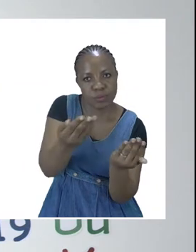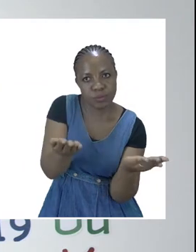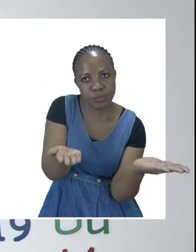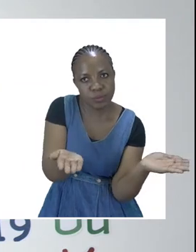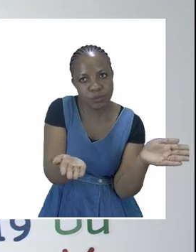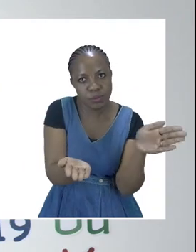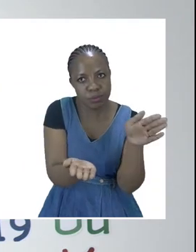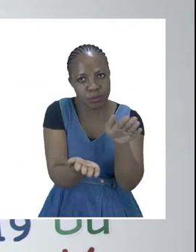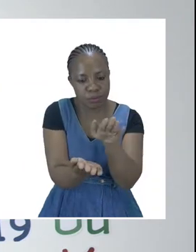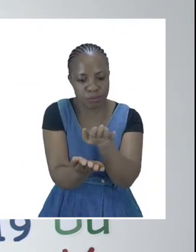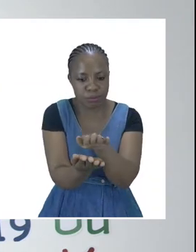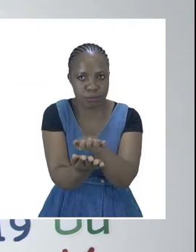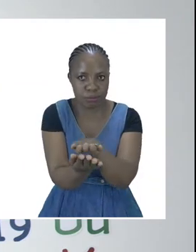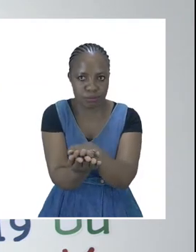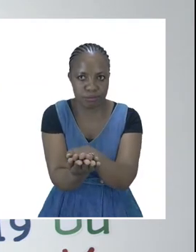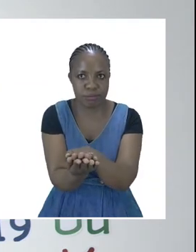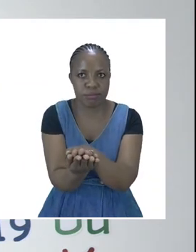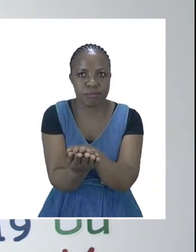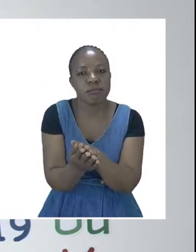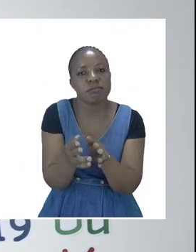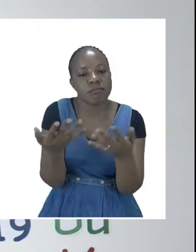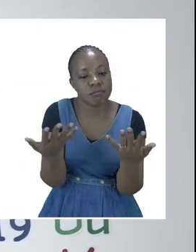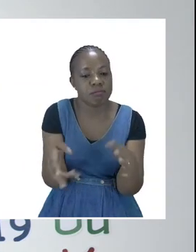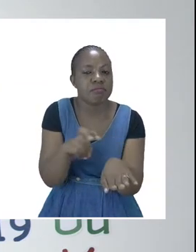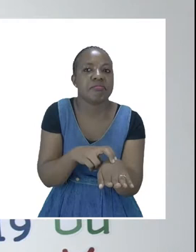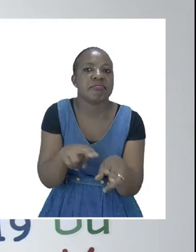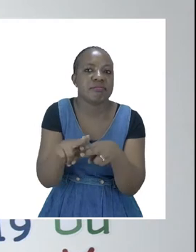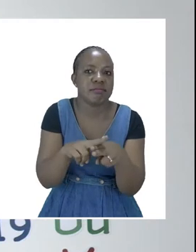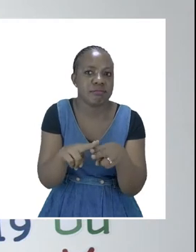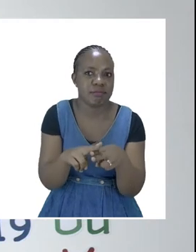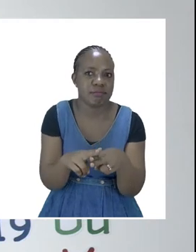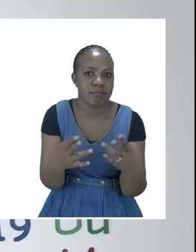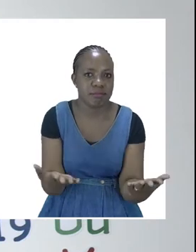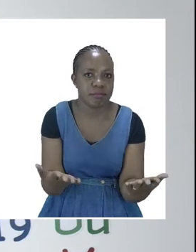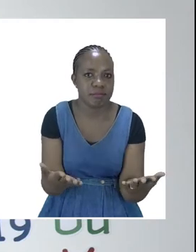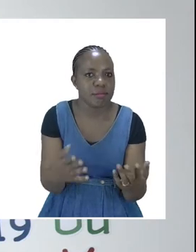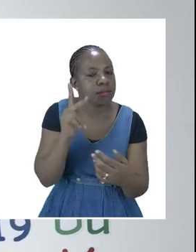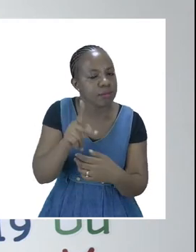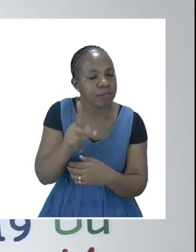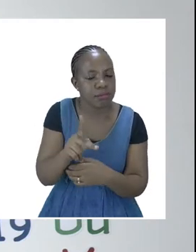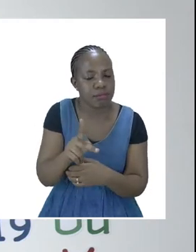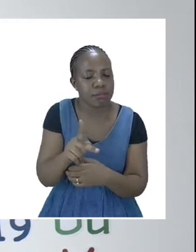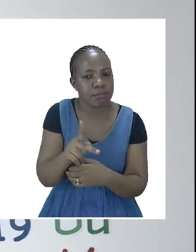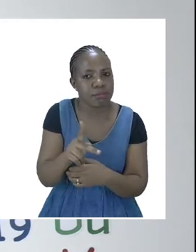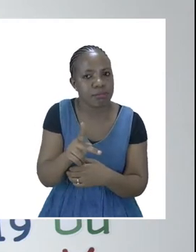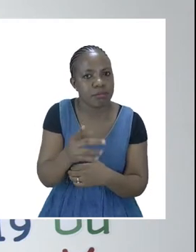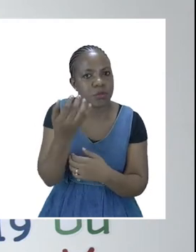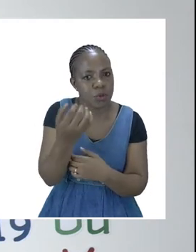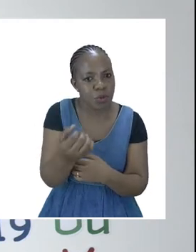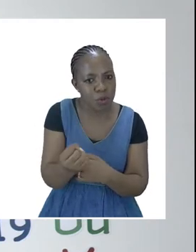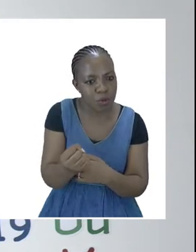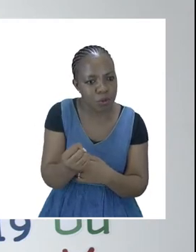it for ready to use. But there is more. We are also available on